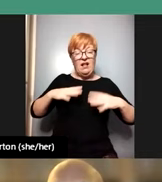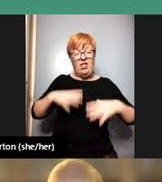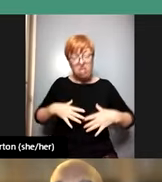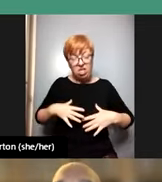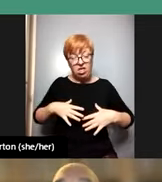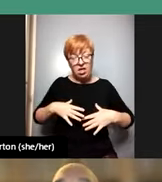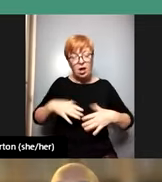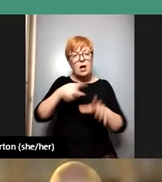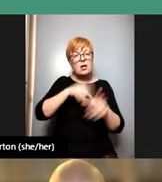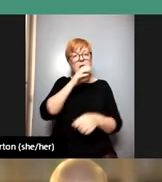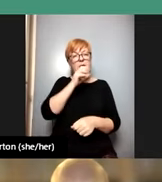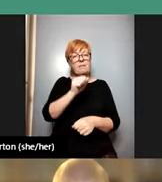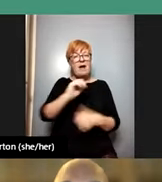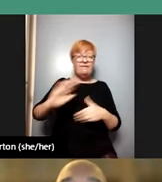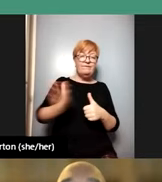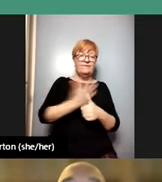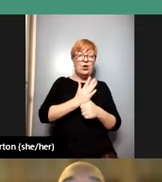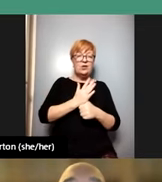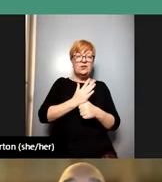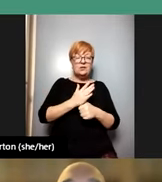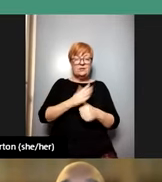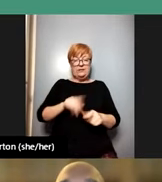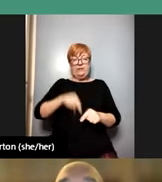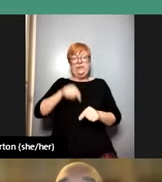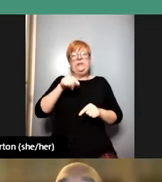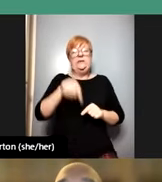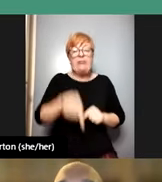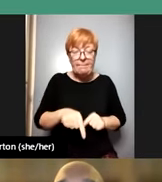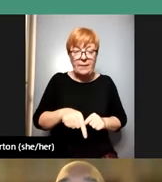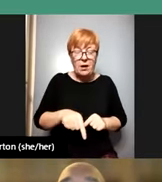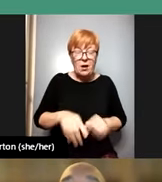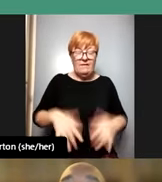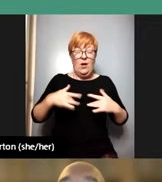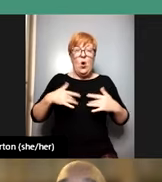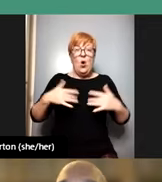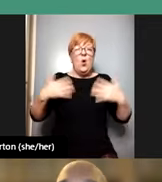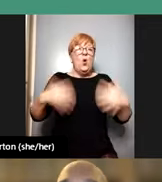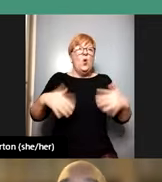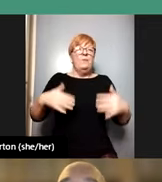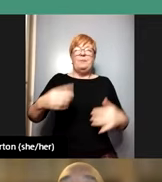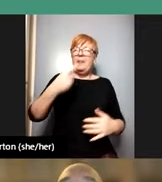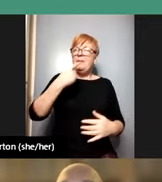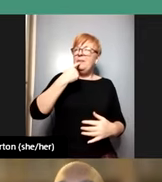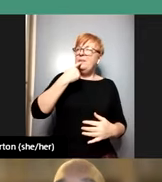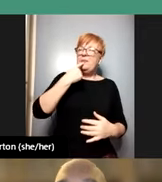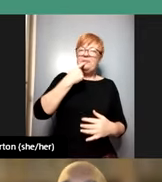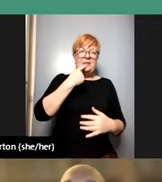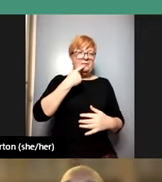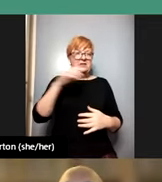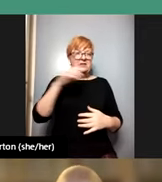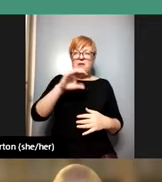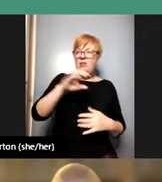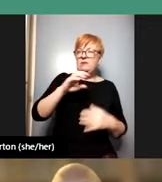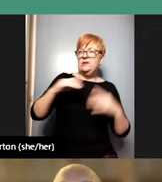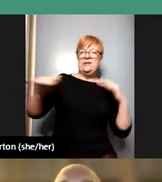He feels the air with his face, tastes it with his open mouth, the sea smell, the moisture on the